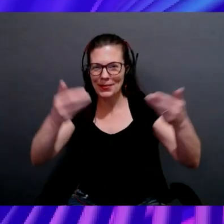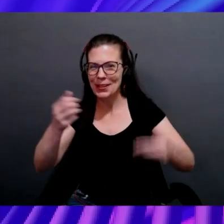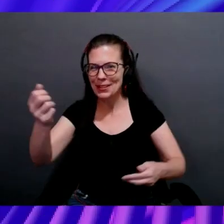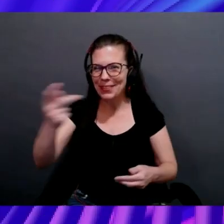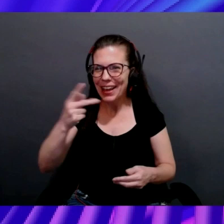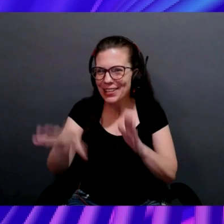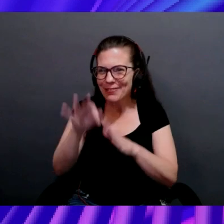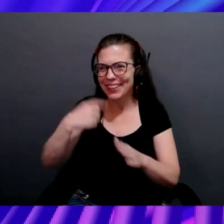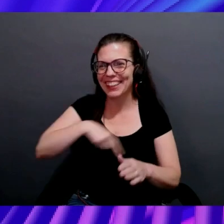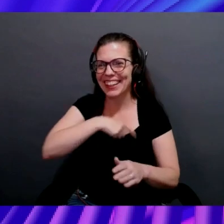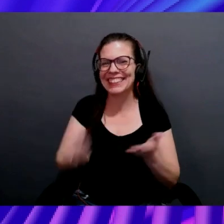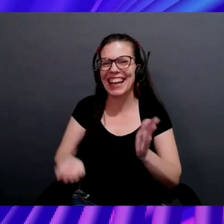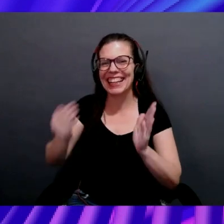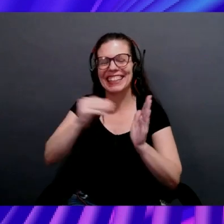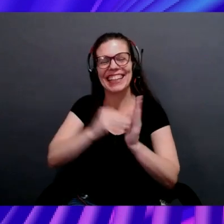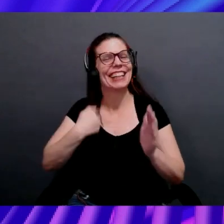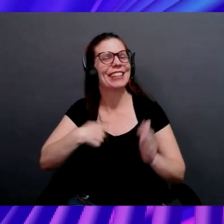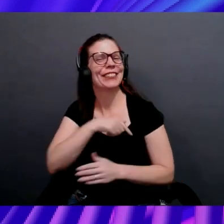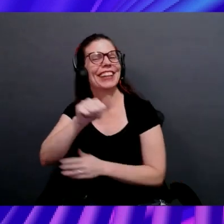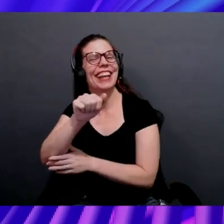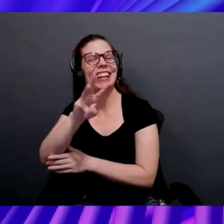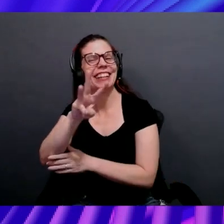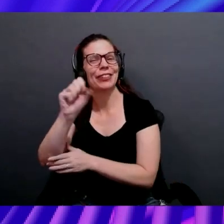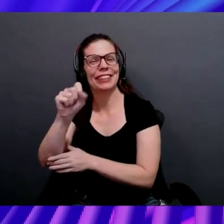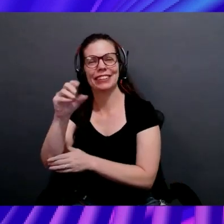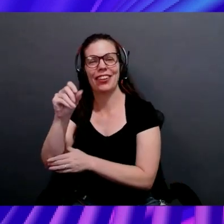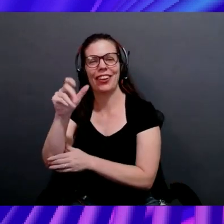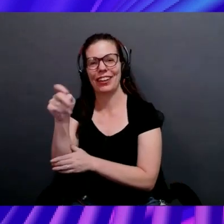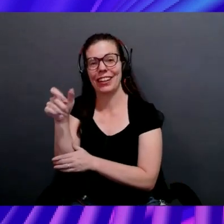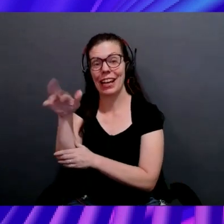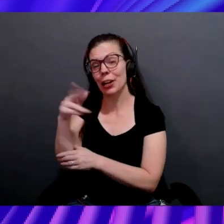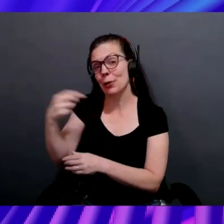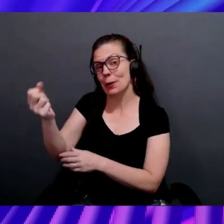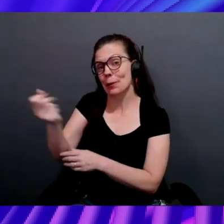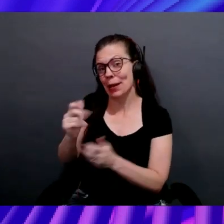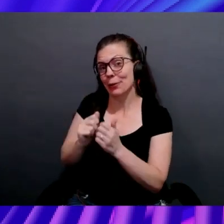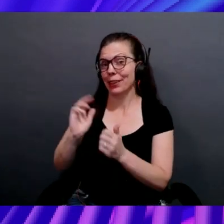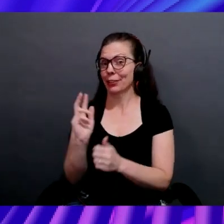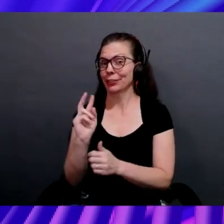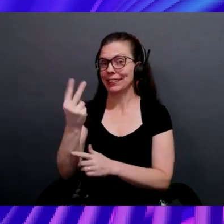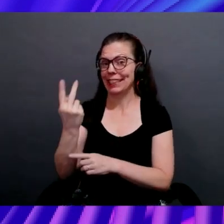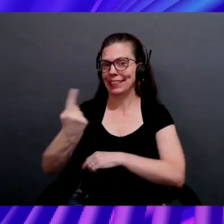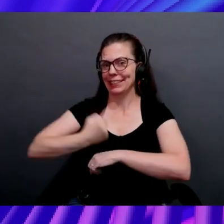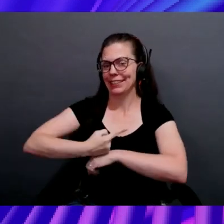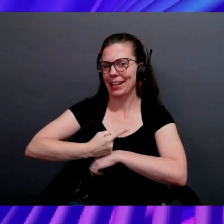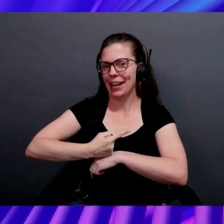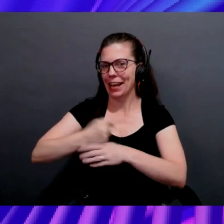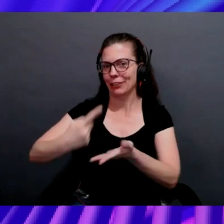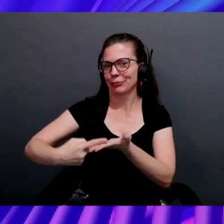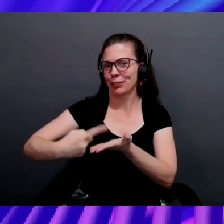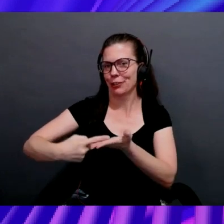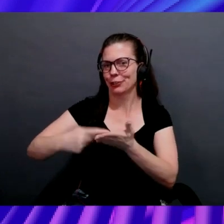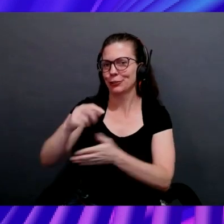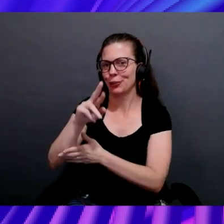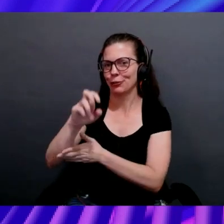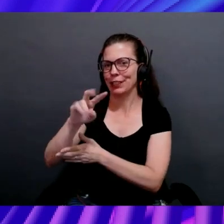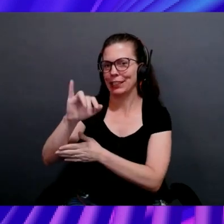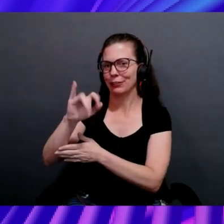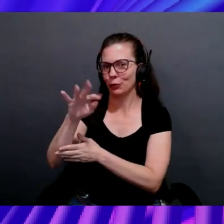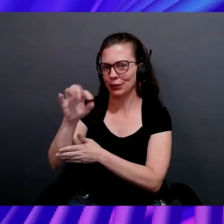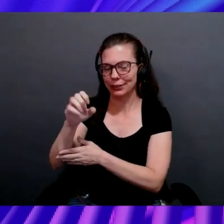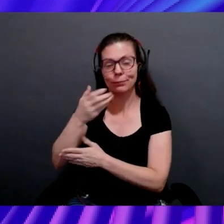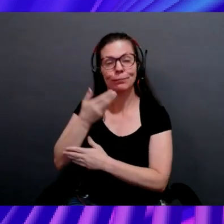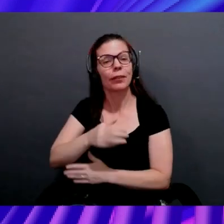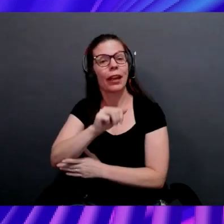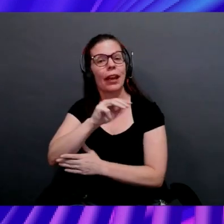us again. We are AWS On Air, and we're back with our second day of coverage of Reinforce. I'm A.M. Grabelny. You're going to be seeing